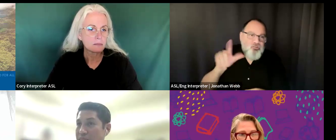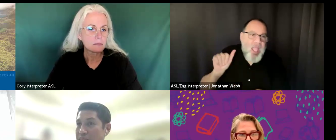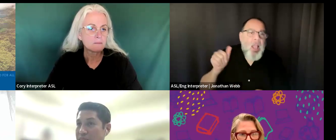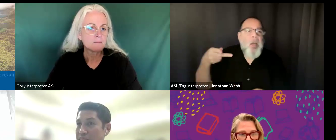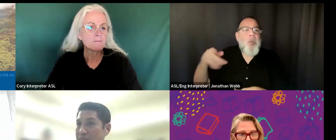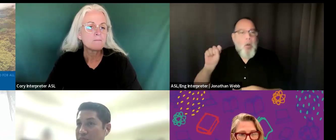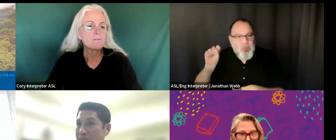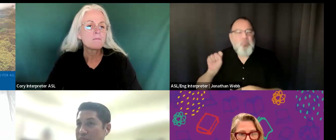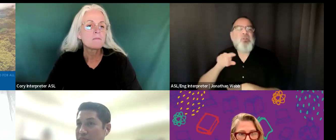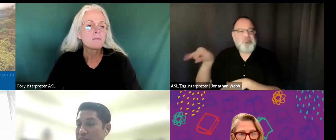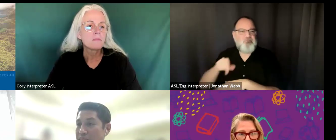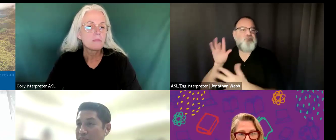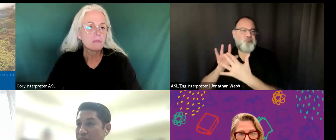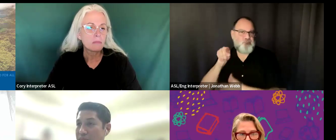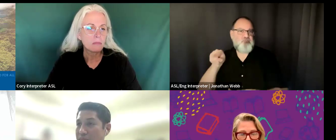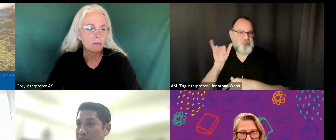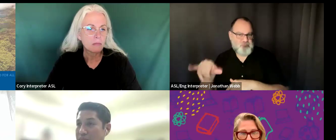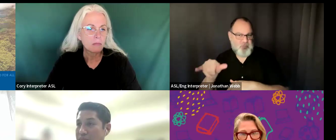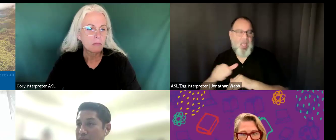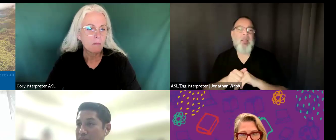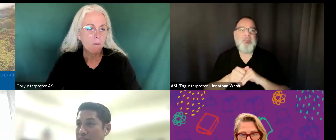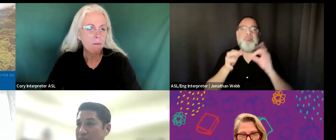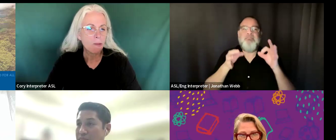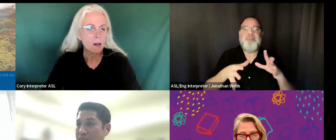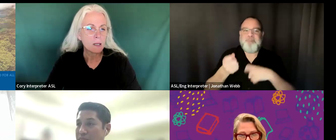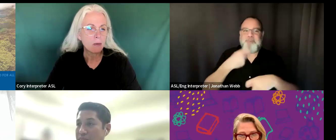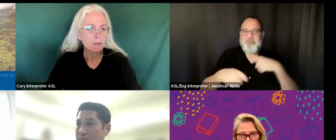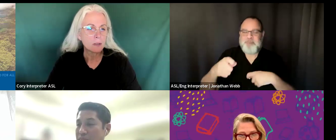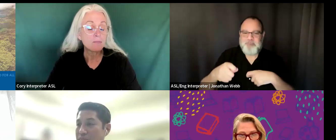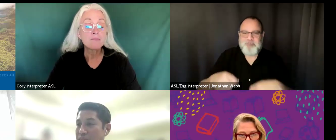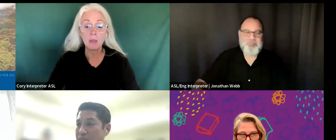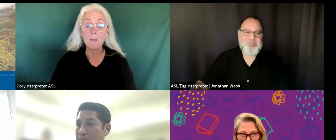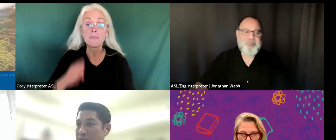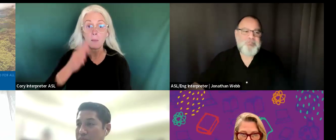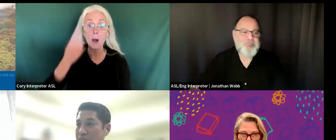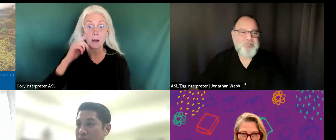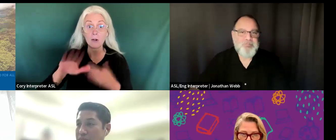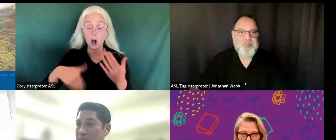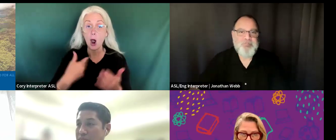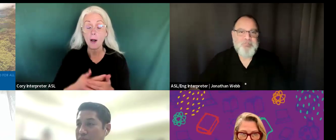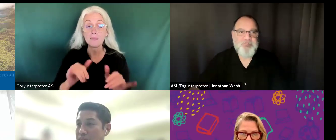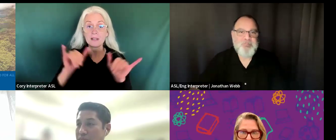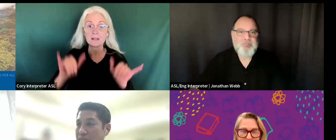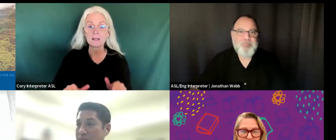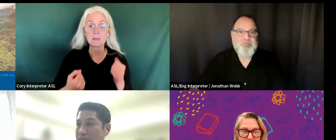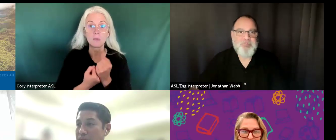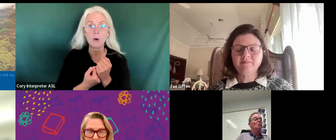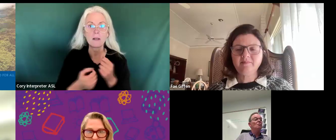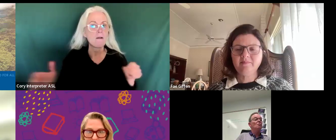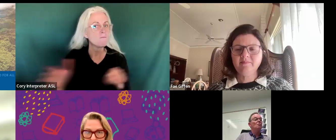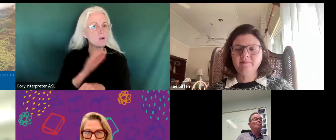area. Mr. Smith, and just to let you know, Broadband for All is this ecosystem is supporting the entire state. And